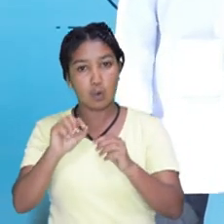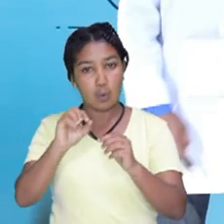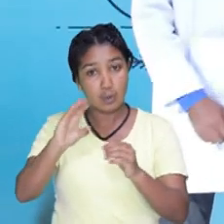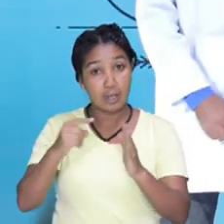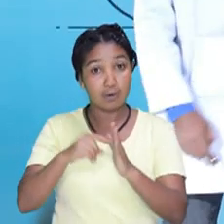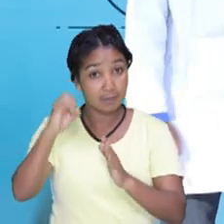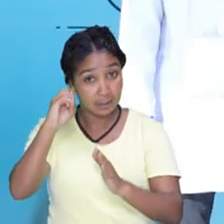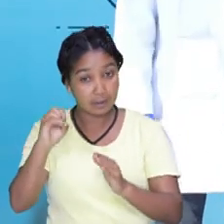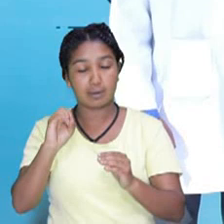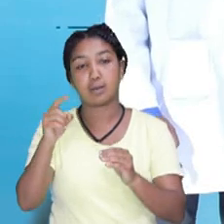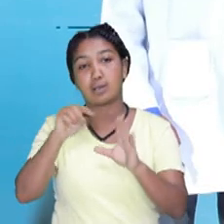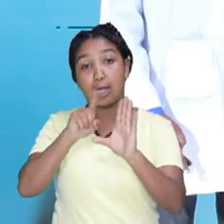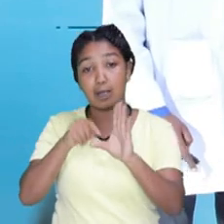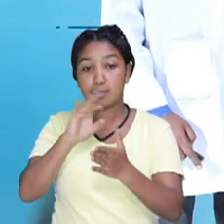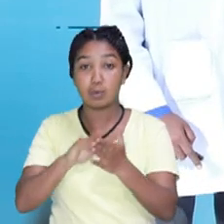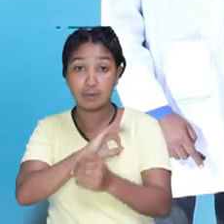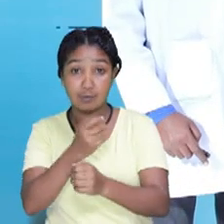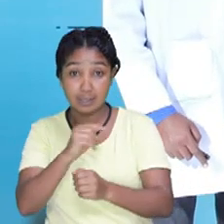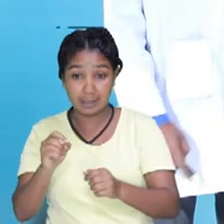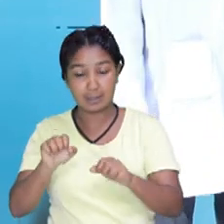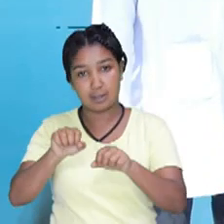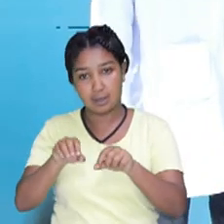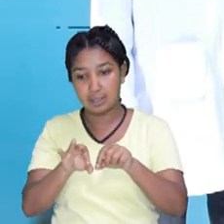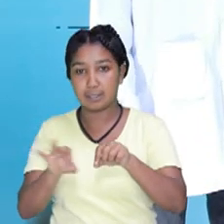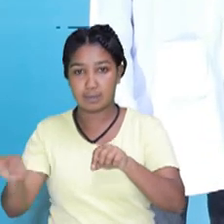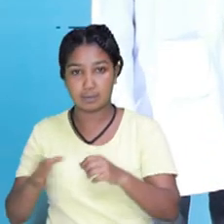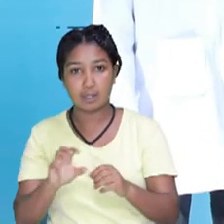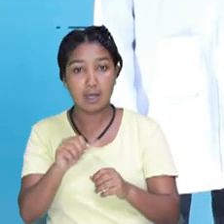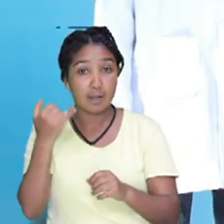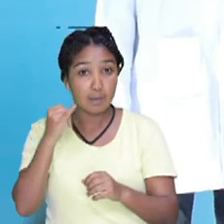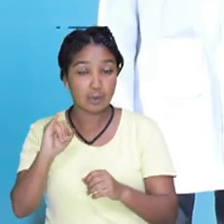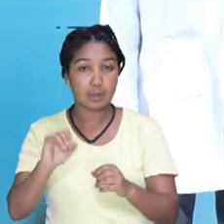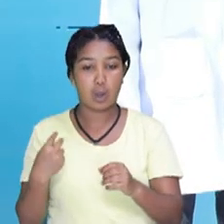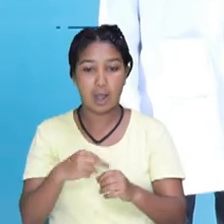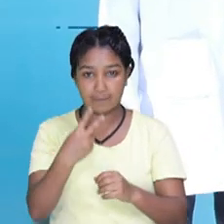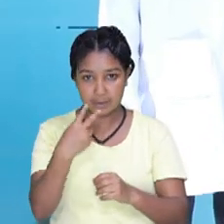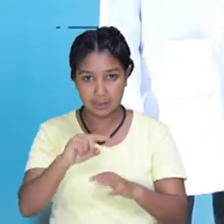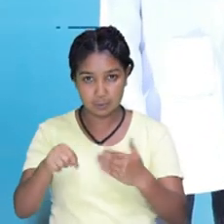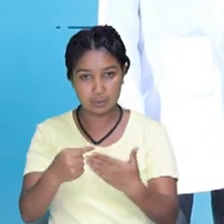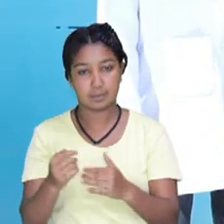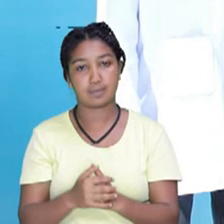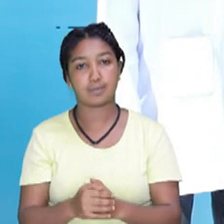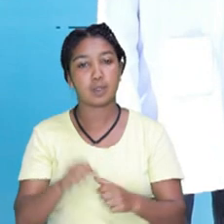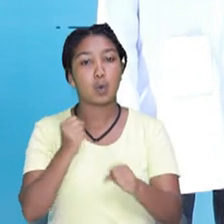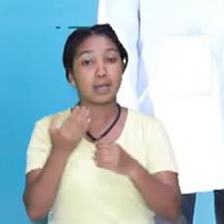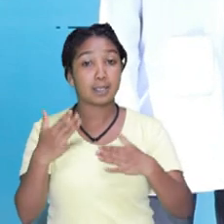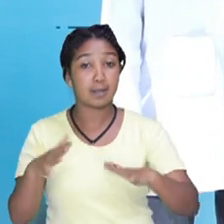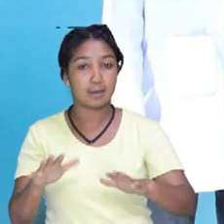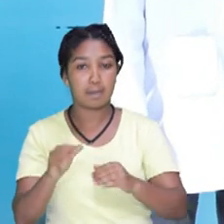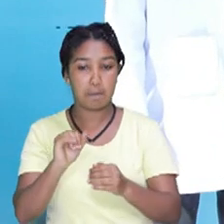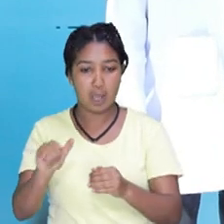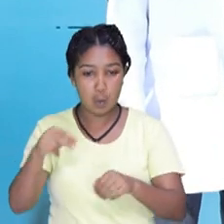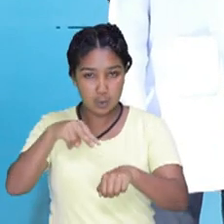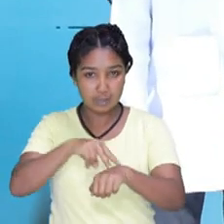theta, where theta is the angle between the force and the displacement. The other points that we have seen was work done